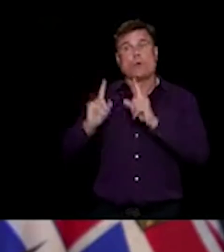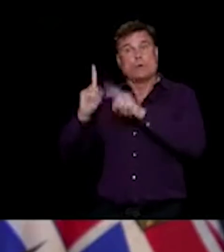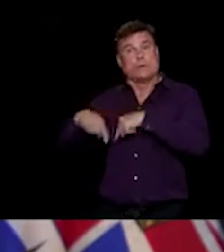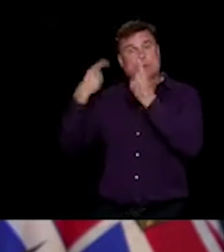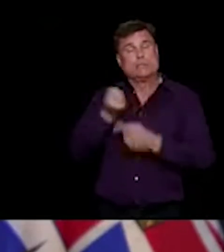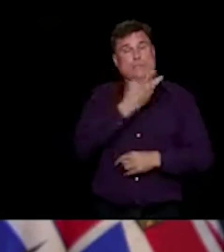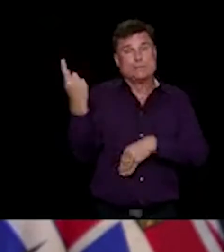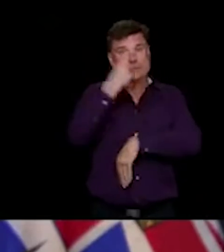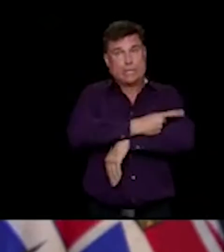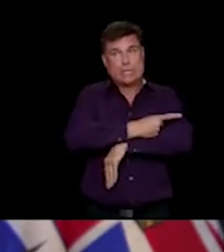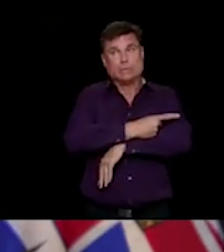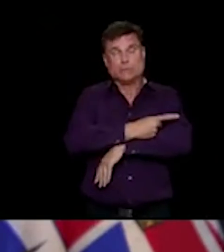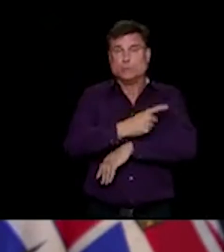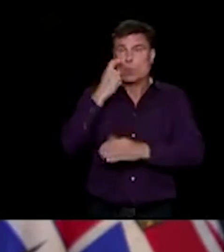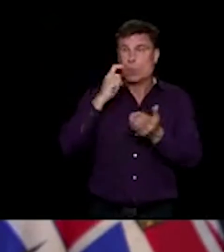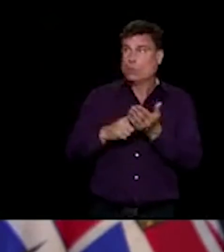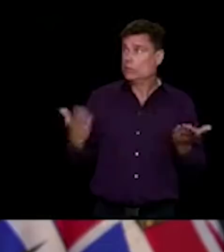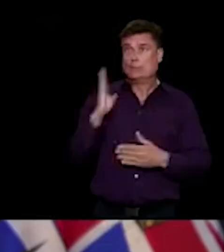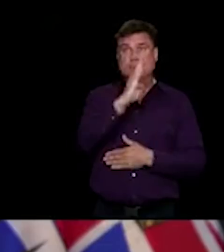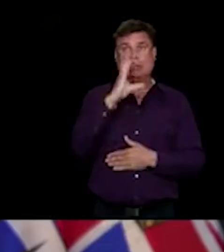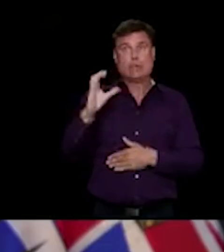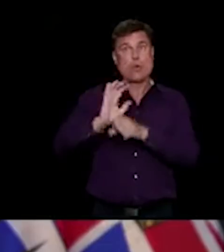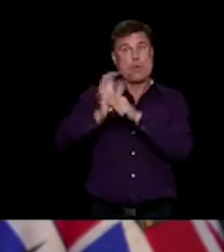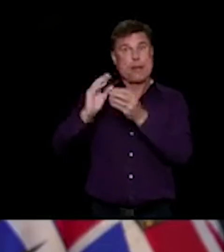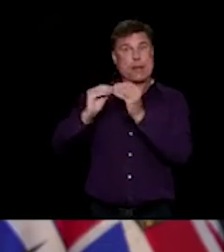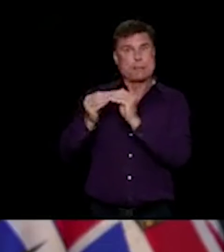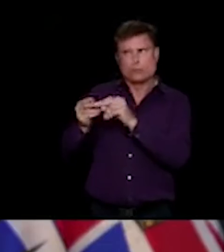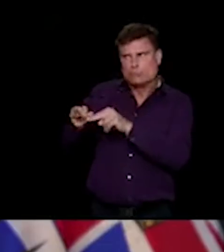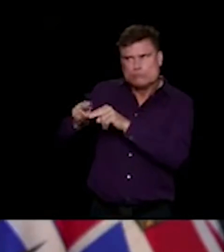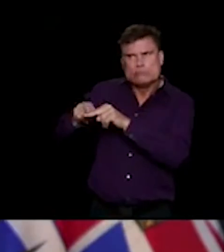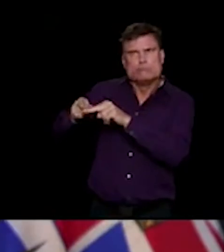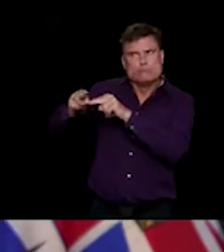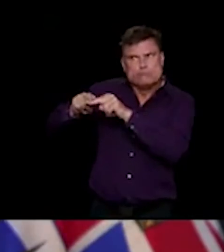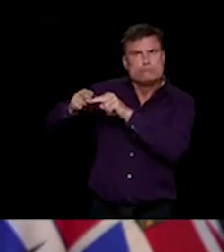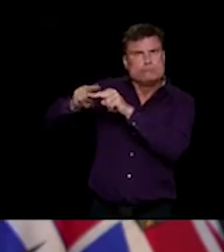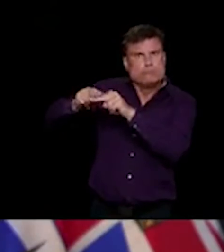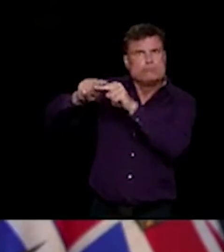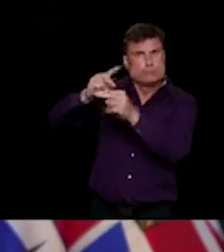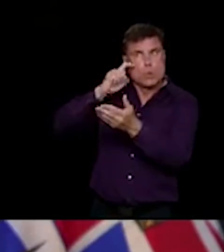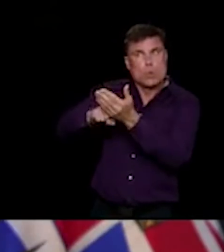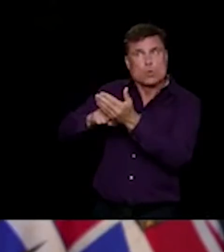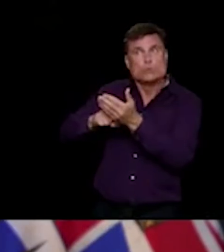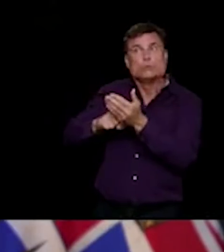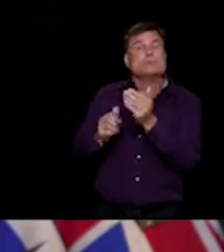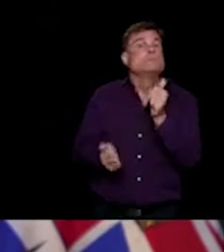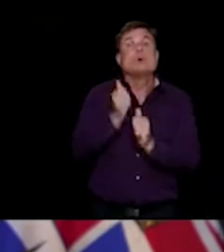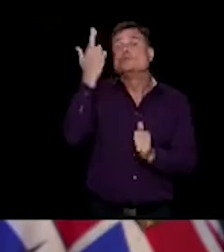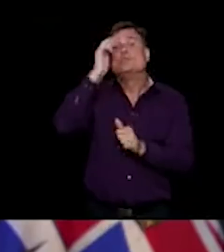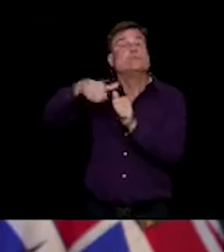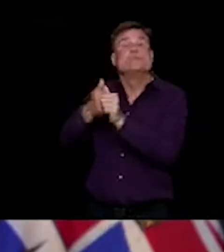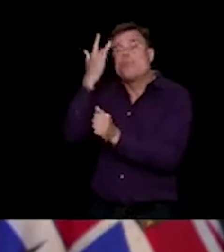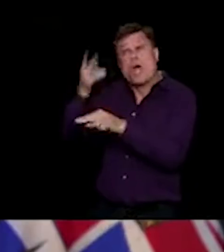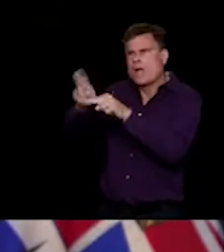few days. Much of the surge can be connected to Canada Day activities in and around the central Okanagan,